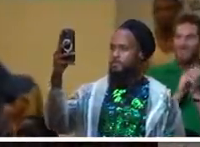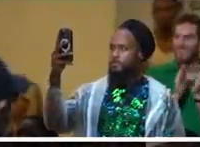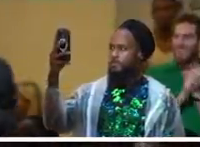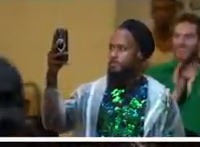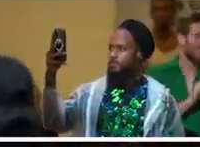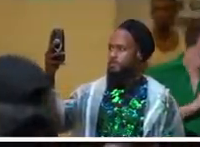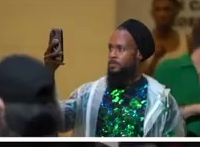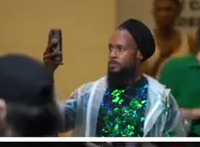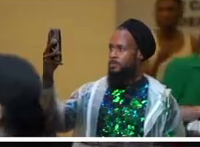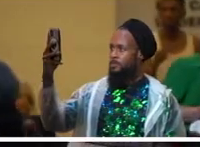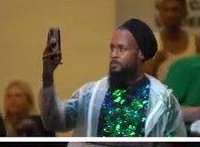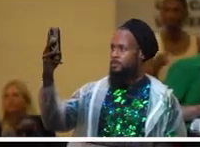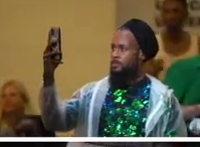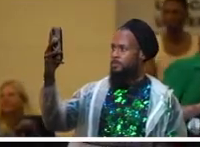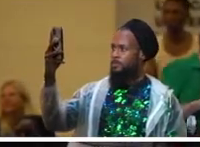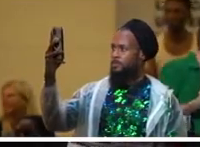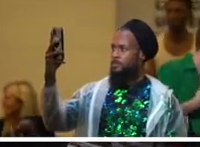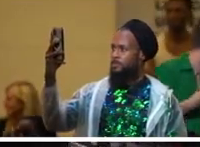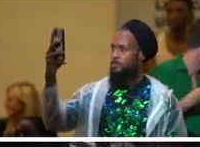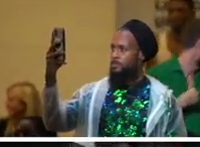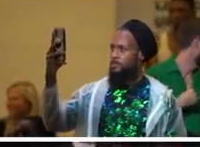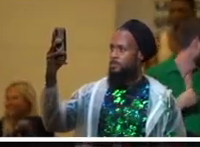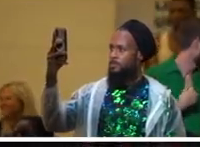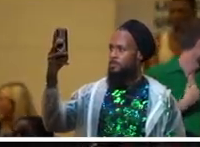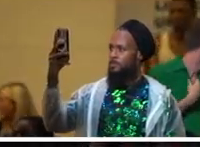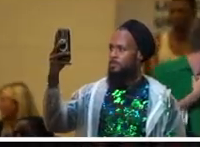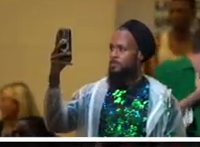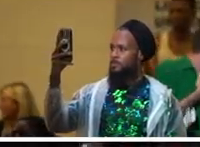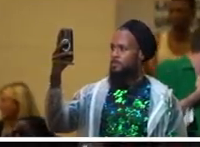that. Yes, yes. They did that.